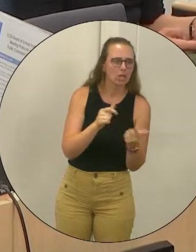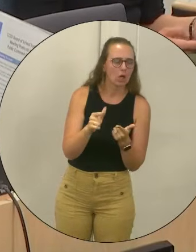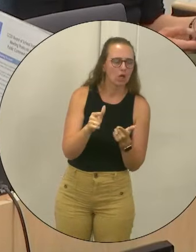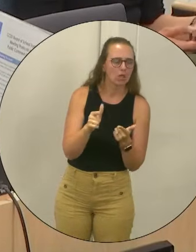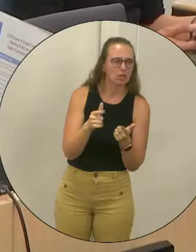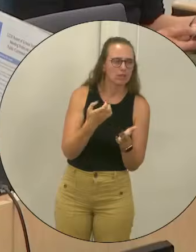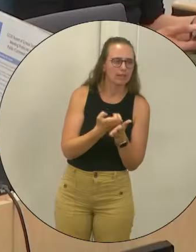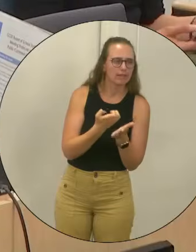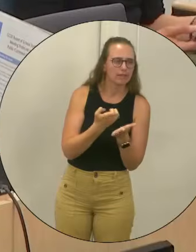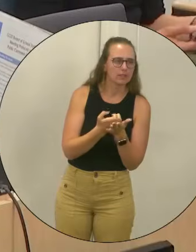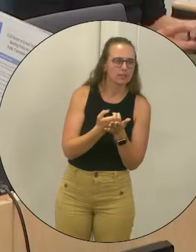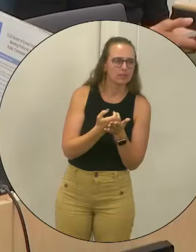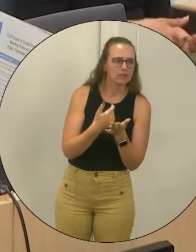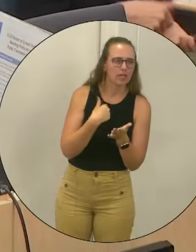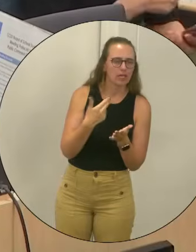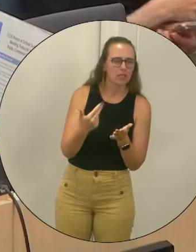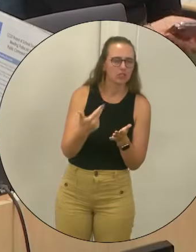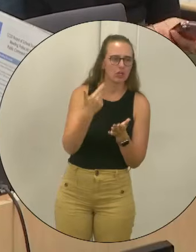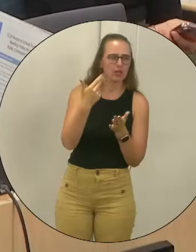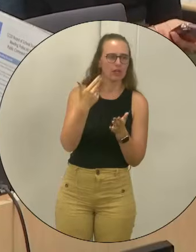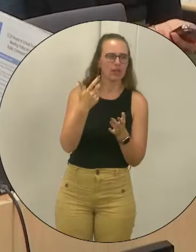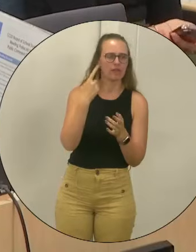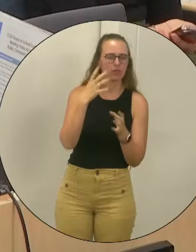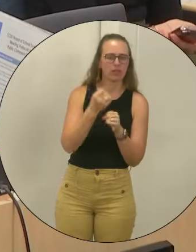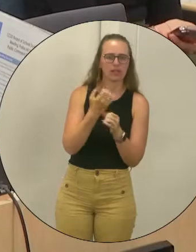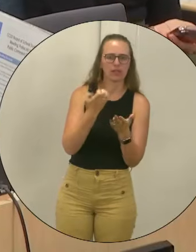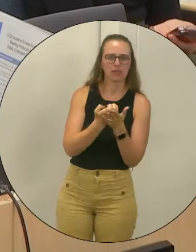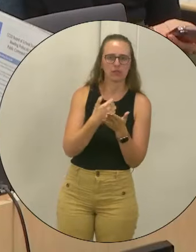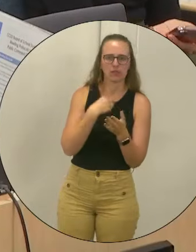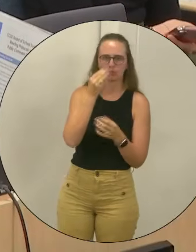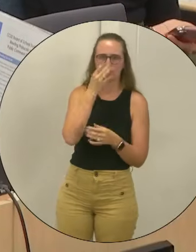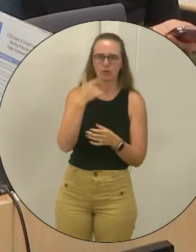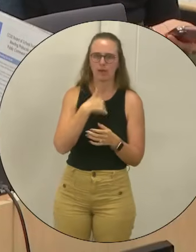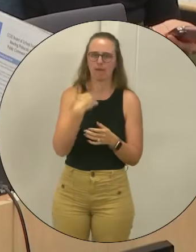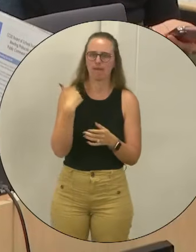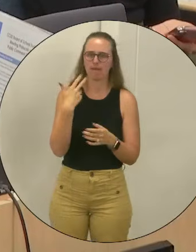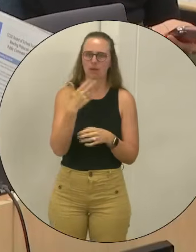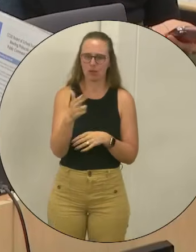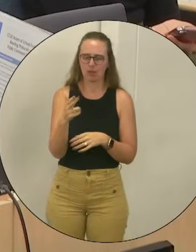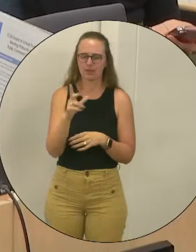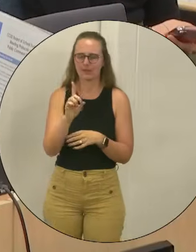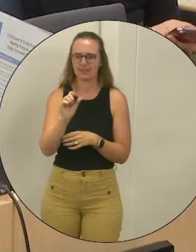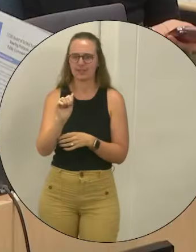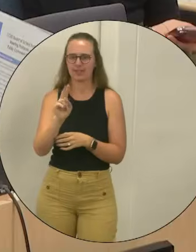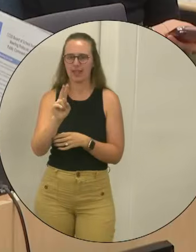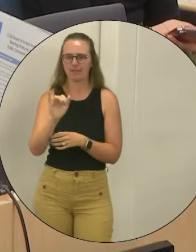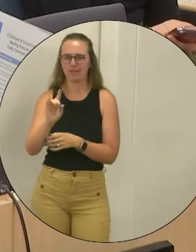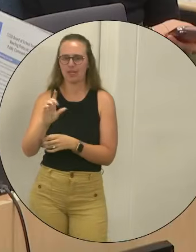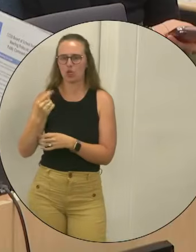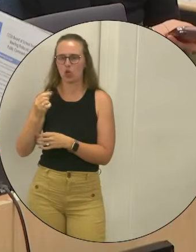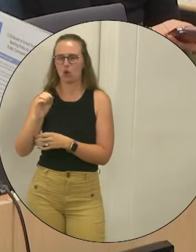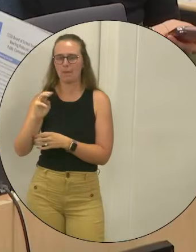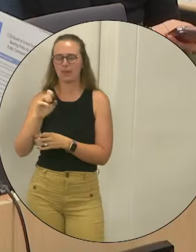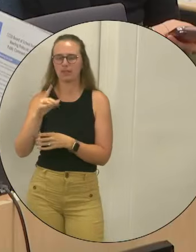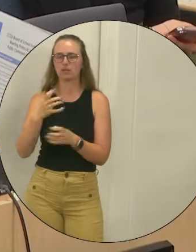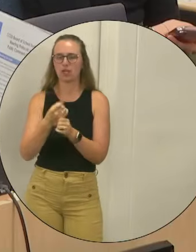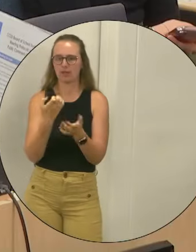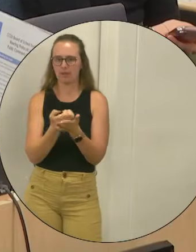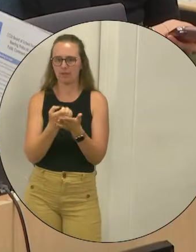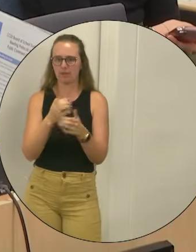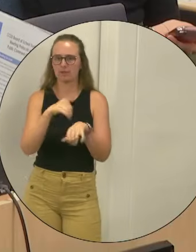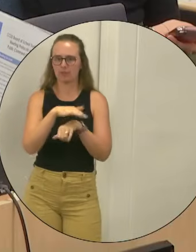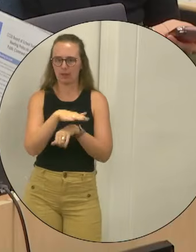at for getting evidence, but I didn't care. I got it done. David Gomez got it done, got the evidence, and submitted